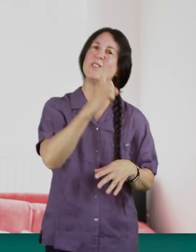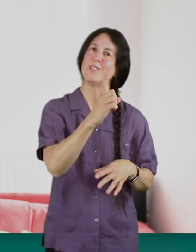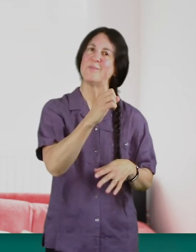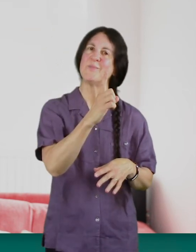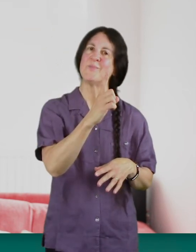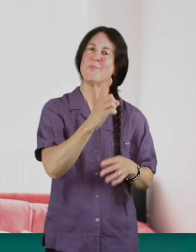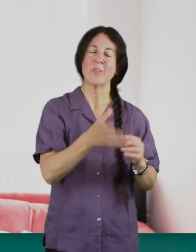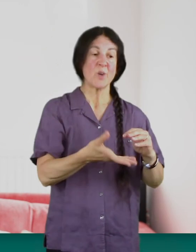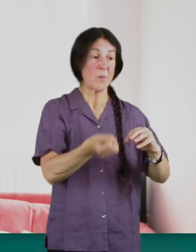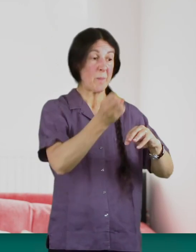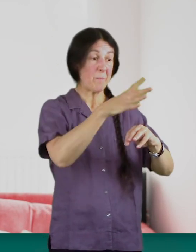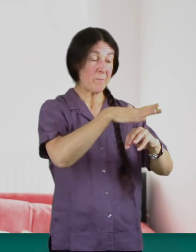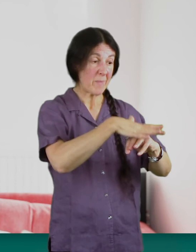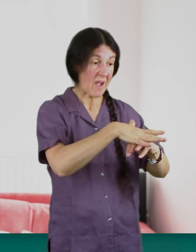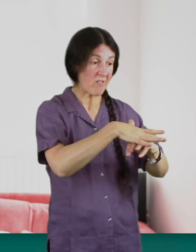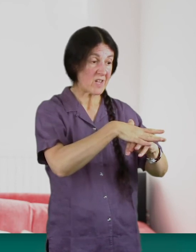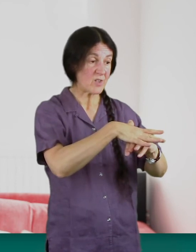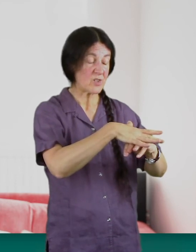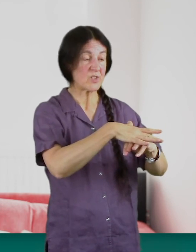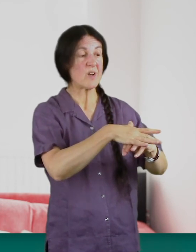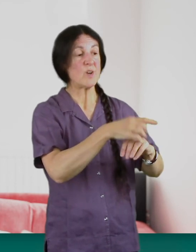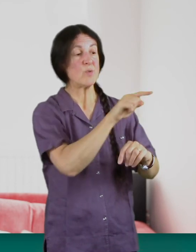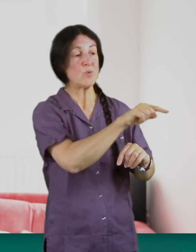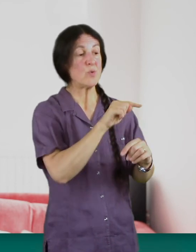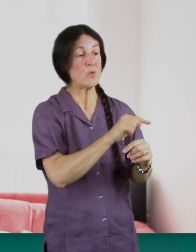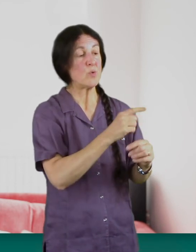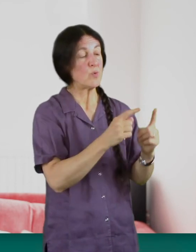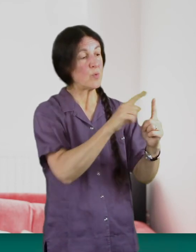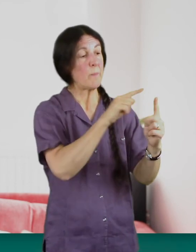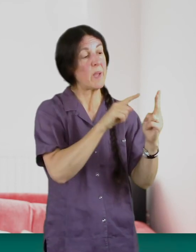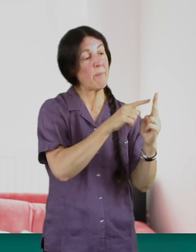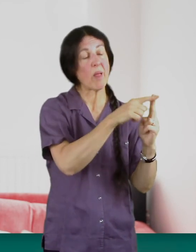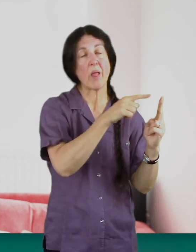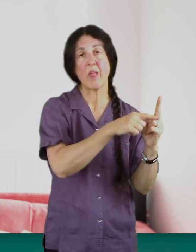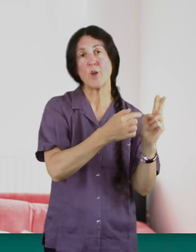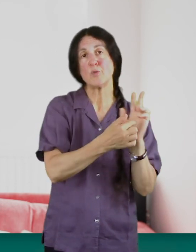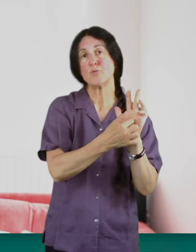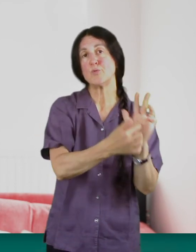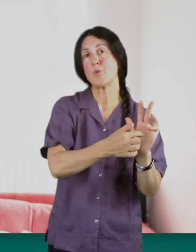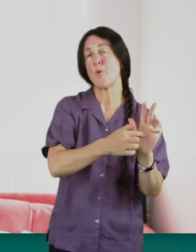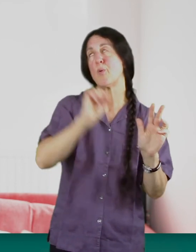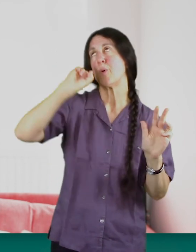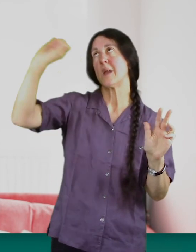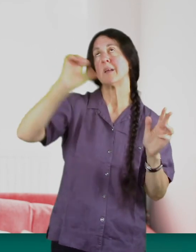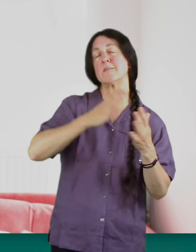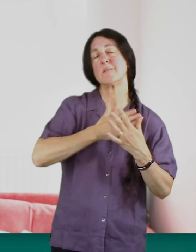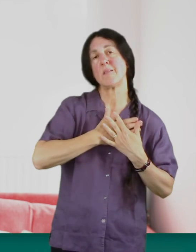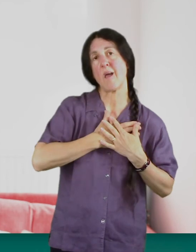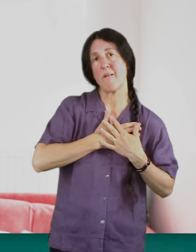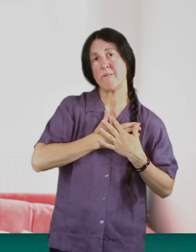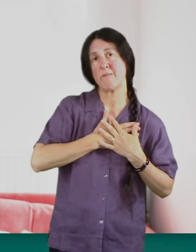to witness together to God's love. The intimacy of marriage itself is an intimacy that is based on the